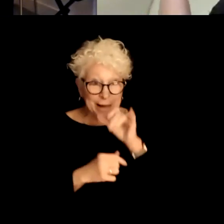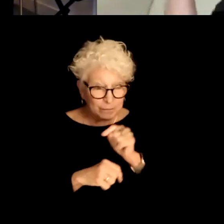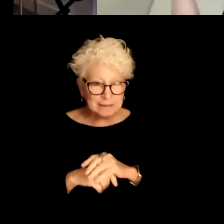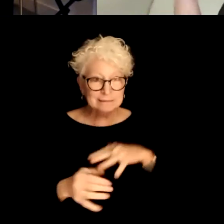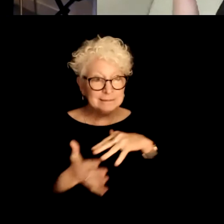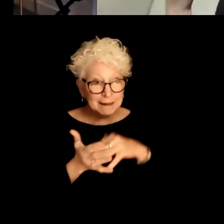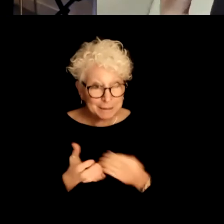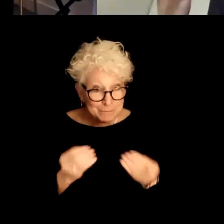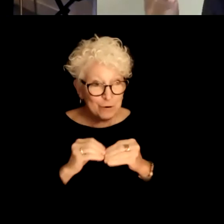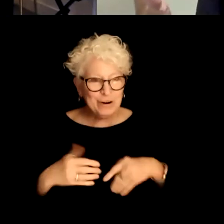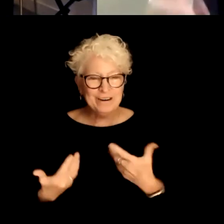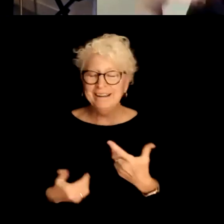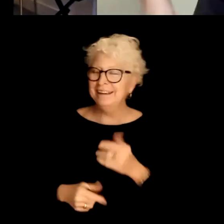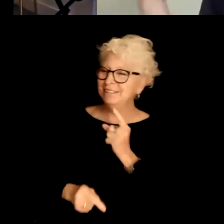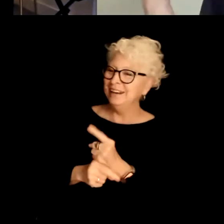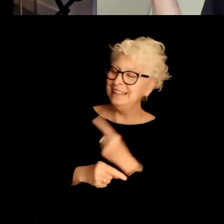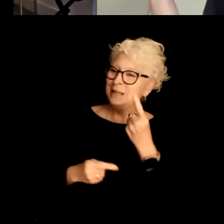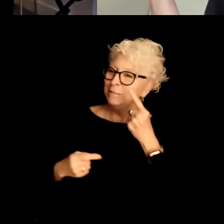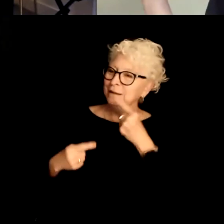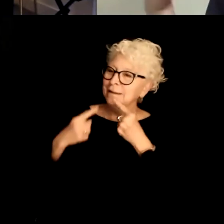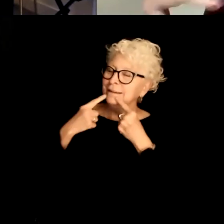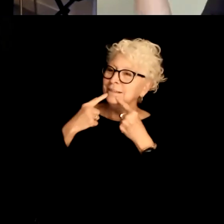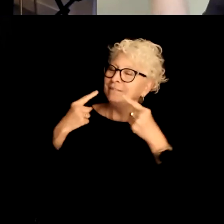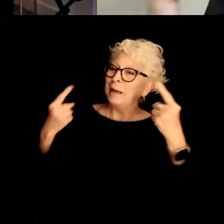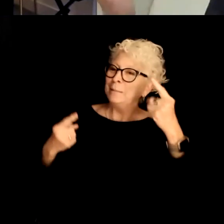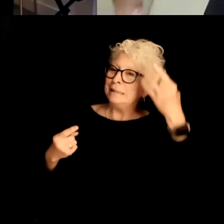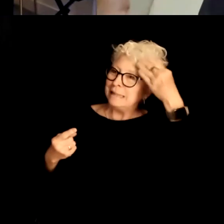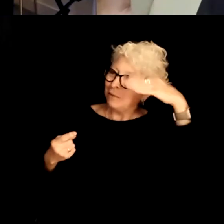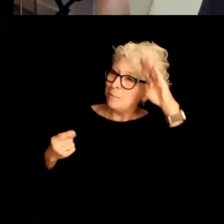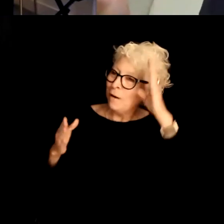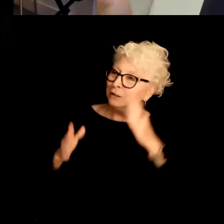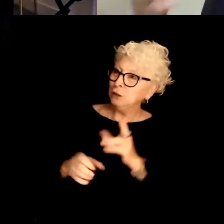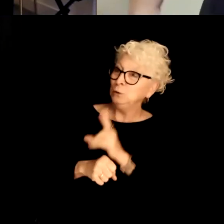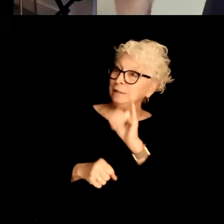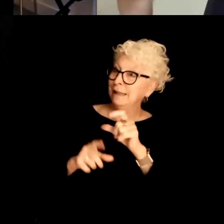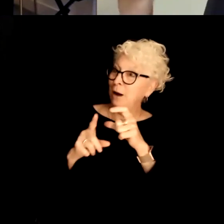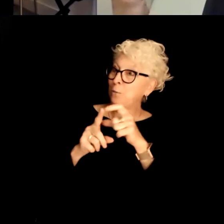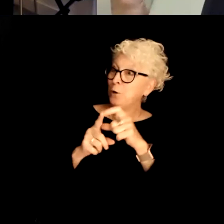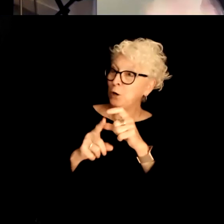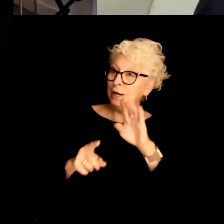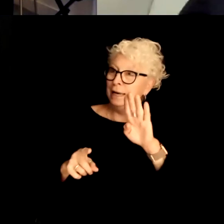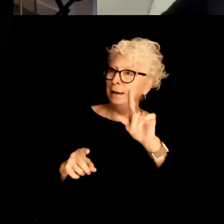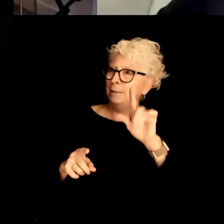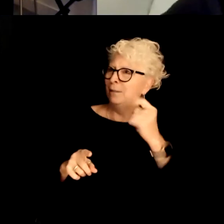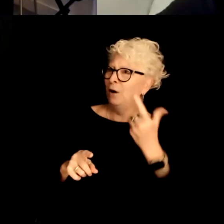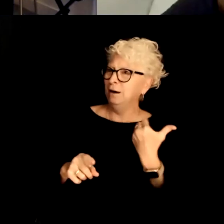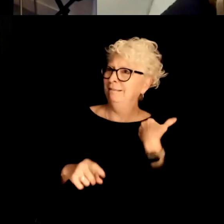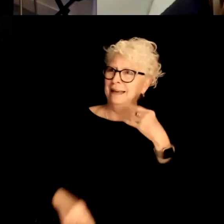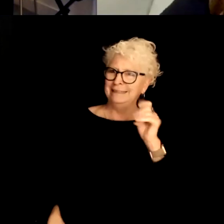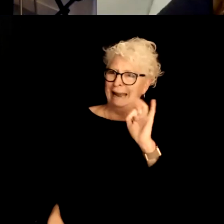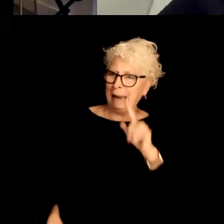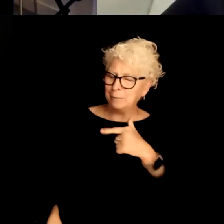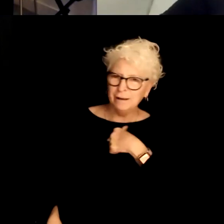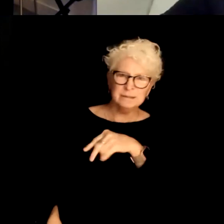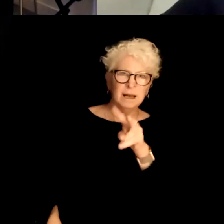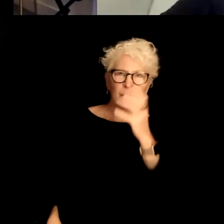guy anthropologist used the term in a blog post in like April or something, and I was like,